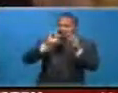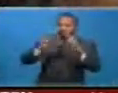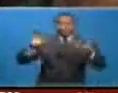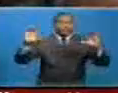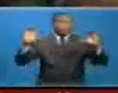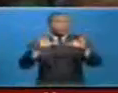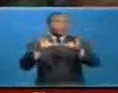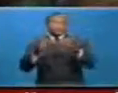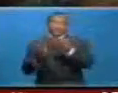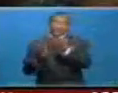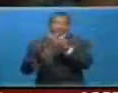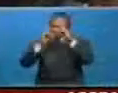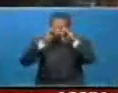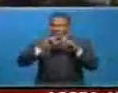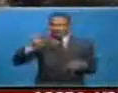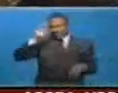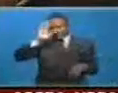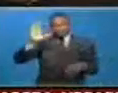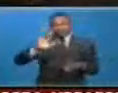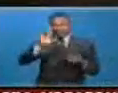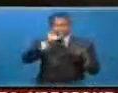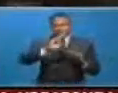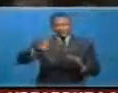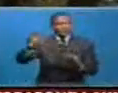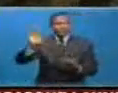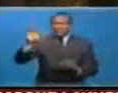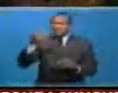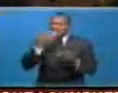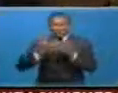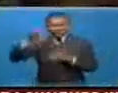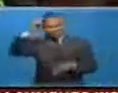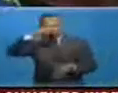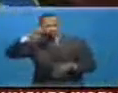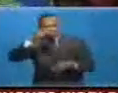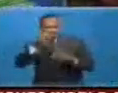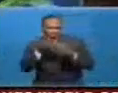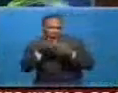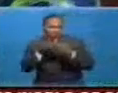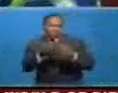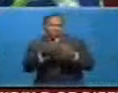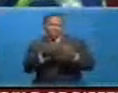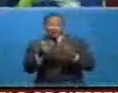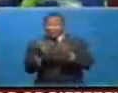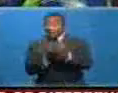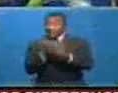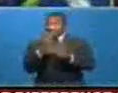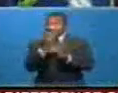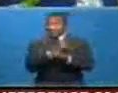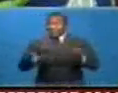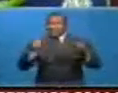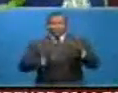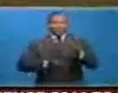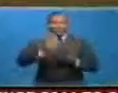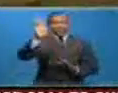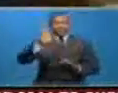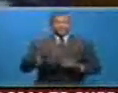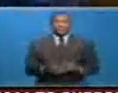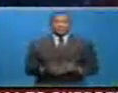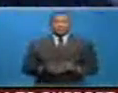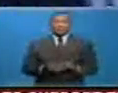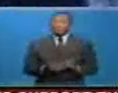and citation to President John Evans Atta Mills for his prudent political performance and Ghana's political